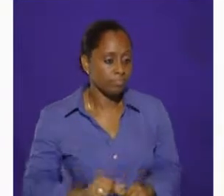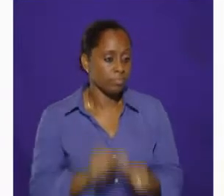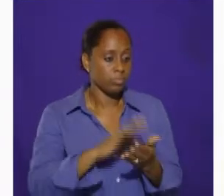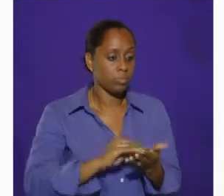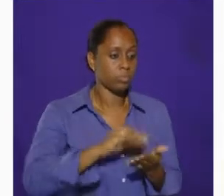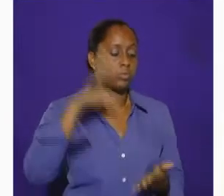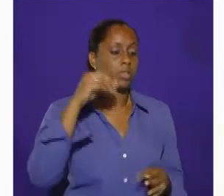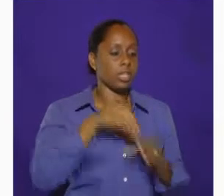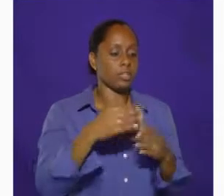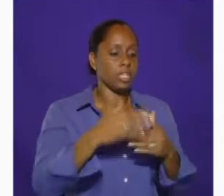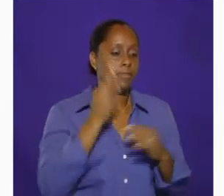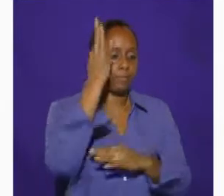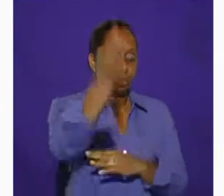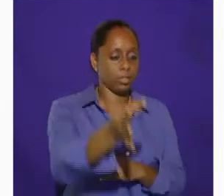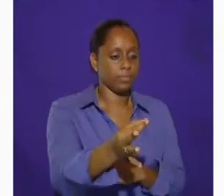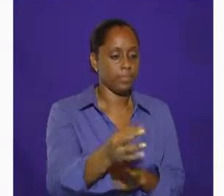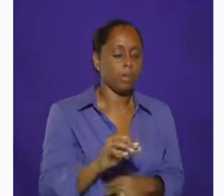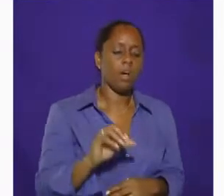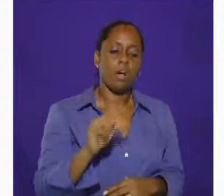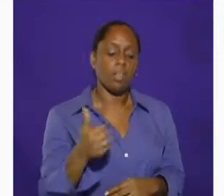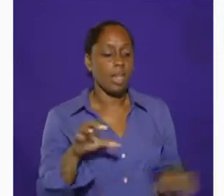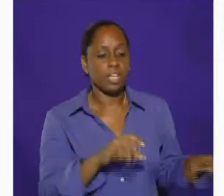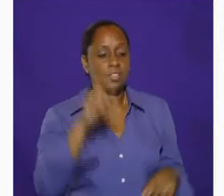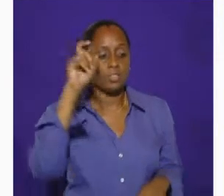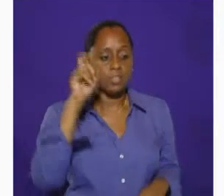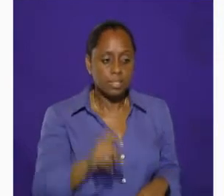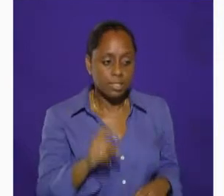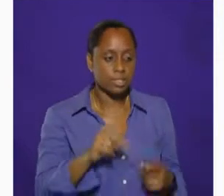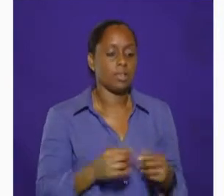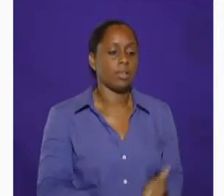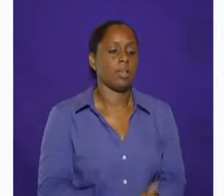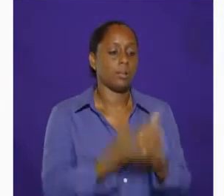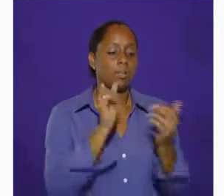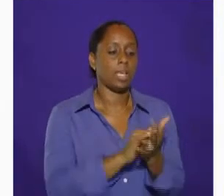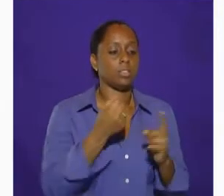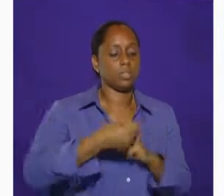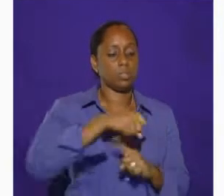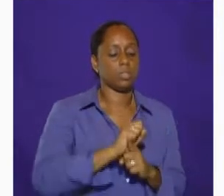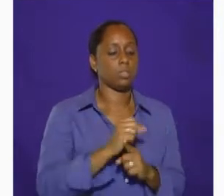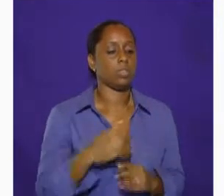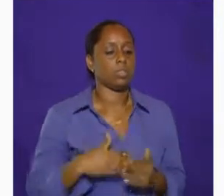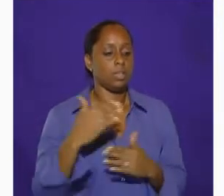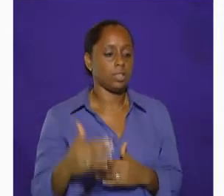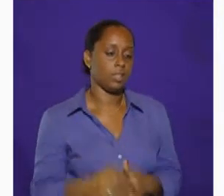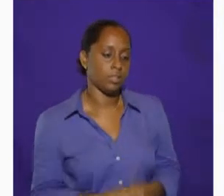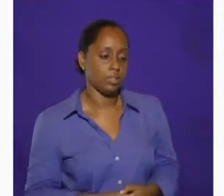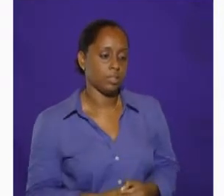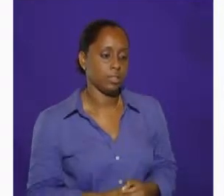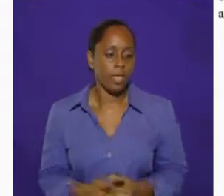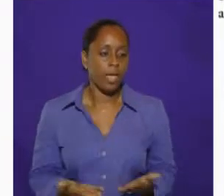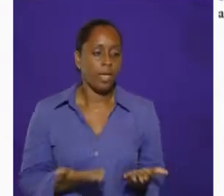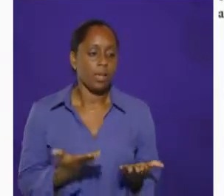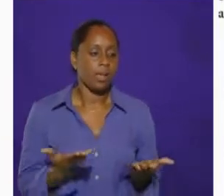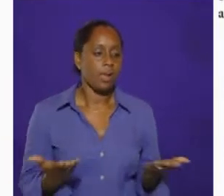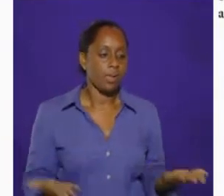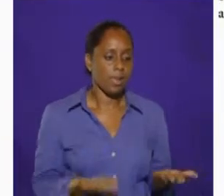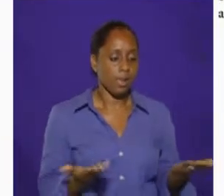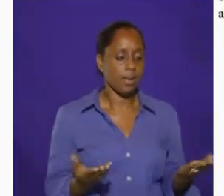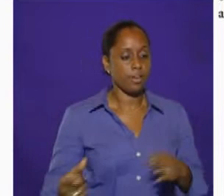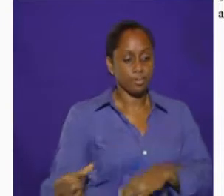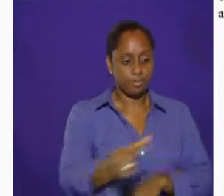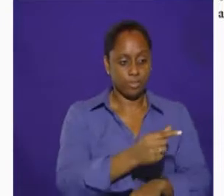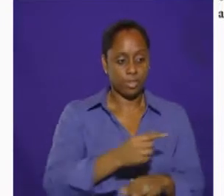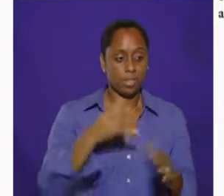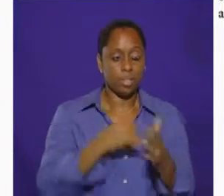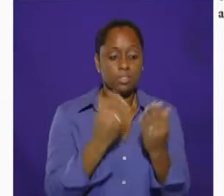near future. Additional actions are required to address these factors. Here in Grenada,